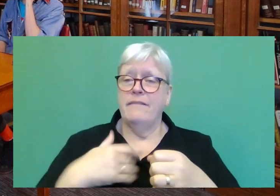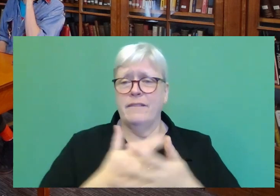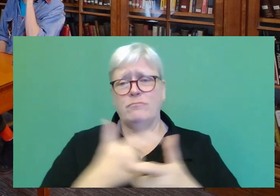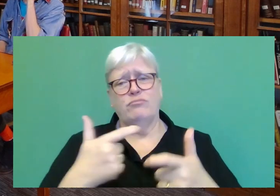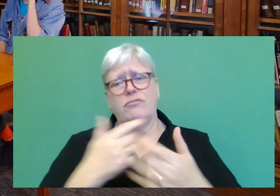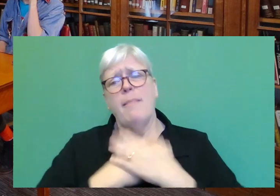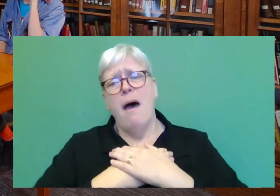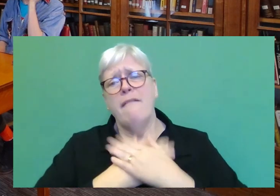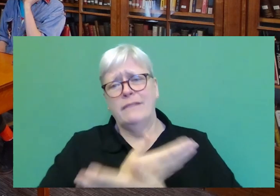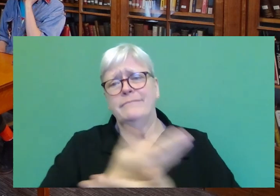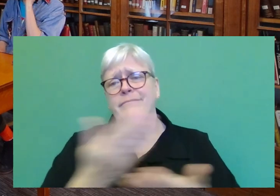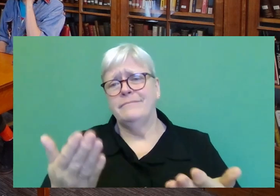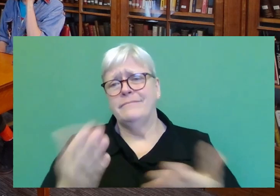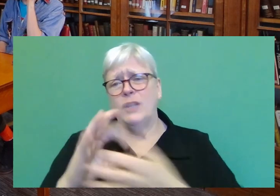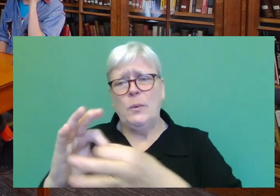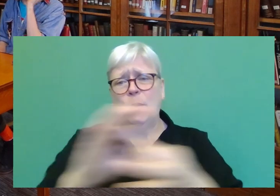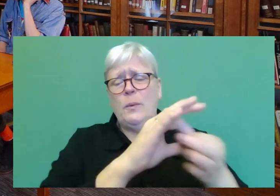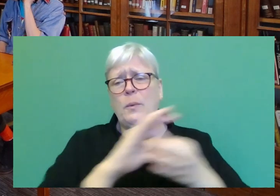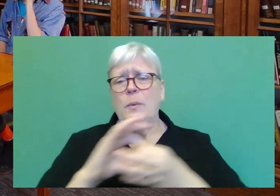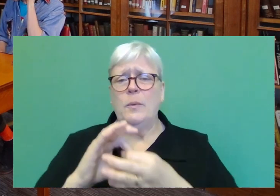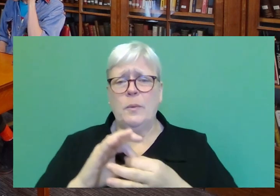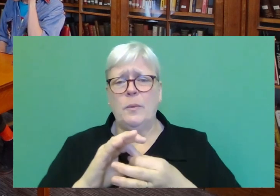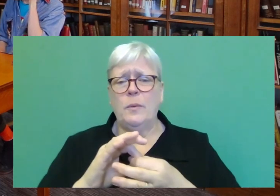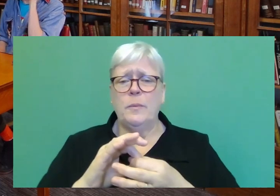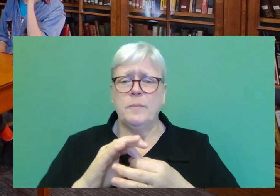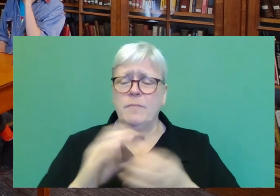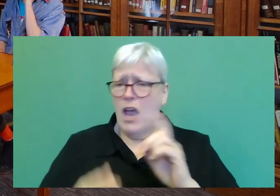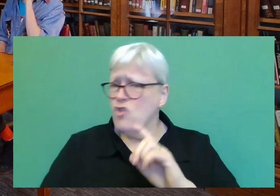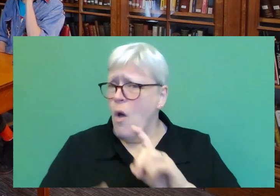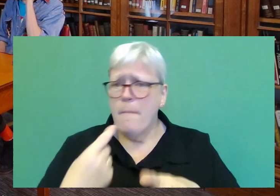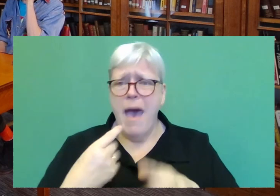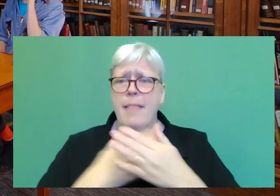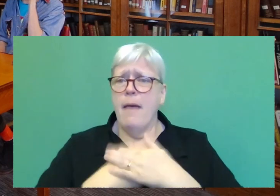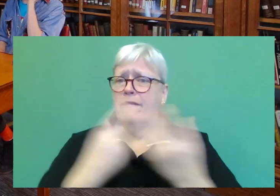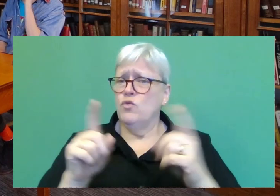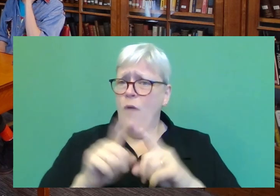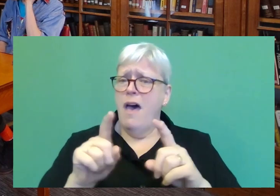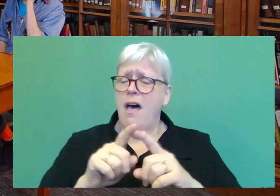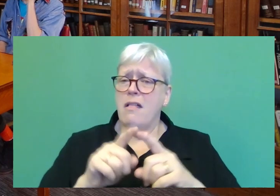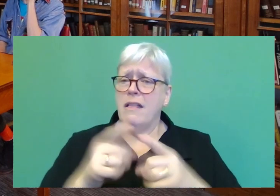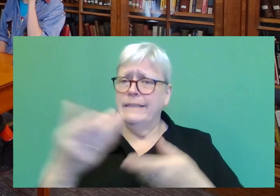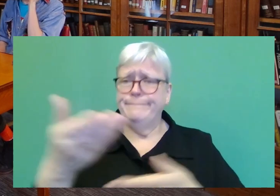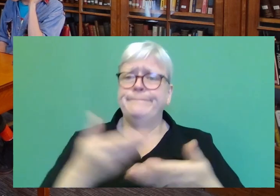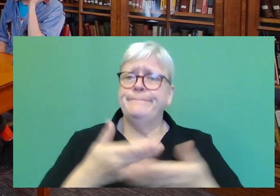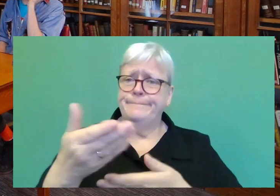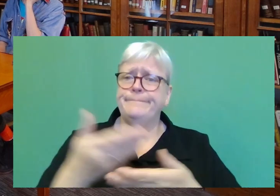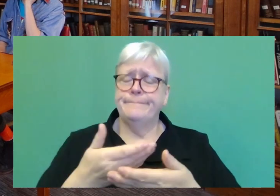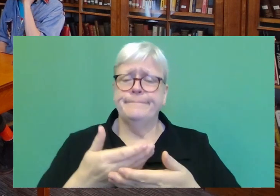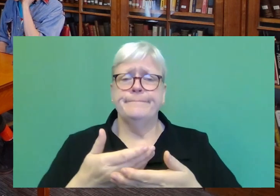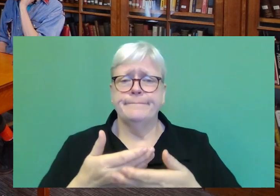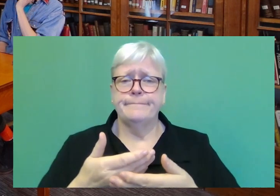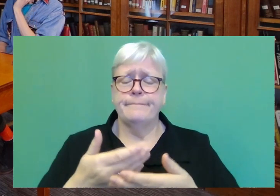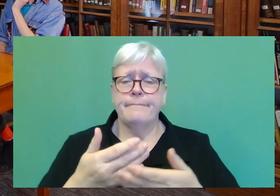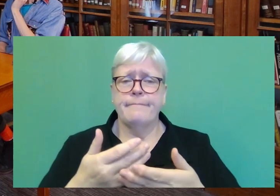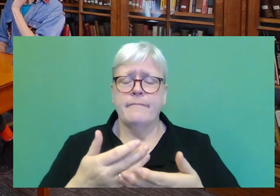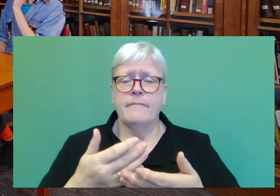and I guess got back from that perspective as well. But yeah, I think the parliament of friends we surround ourselves